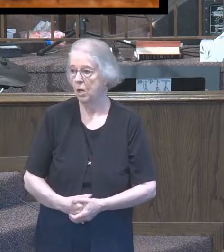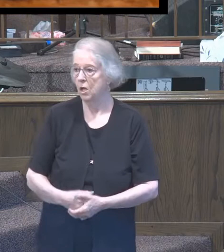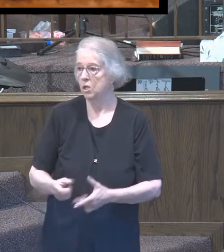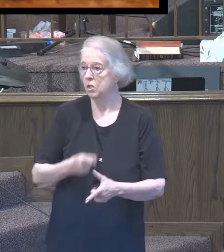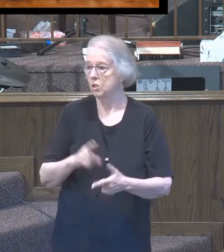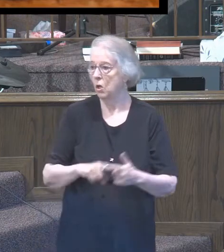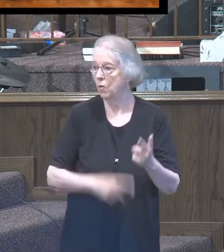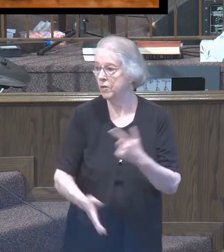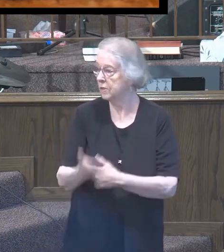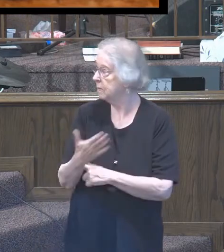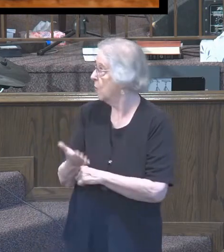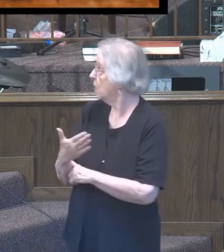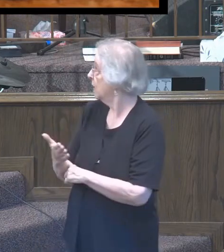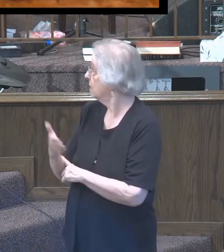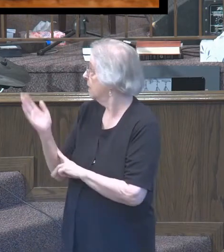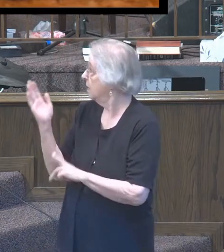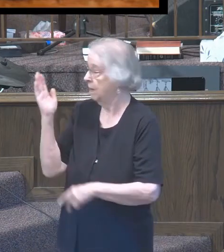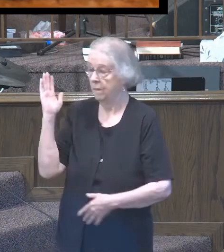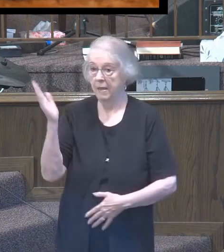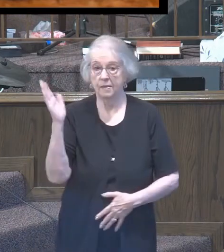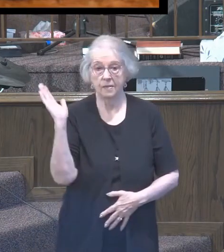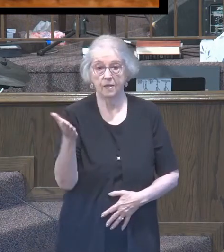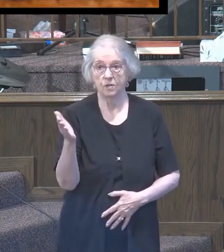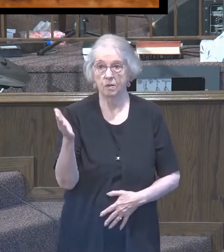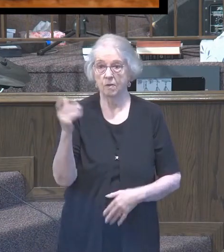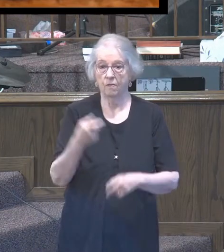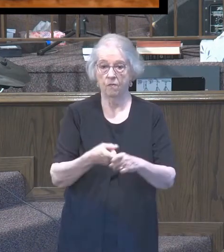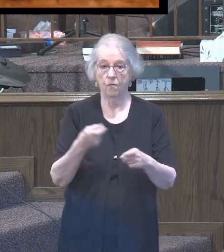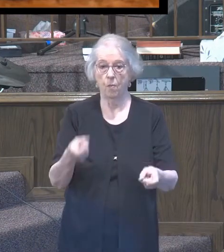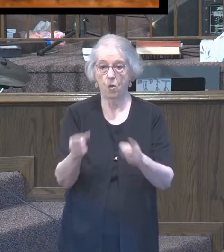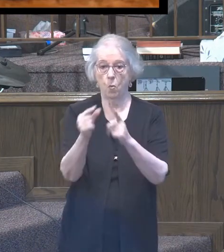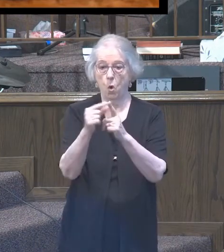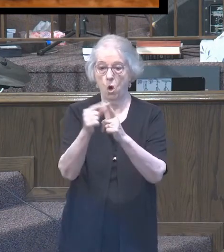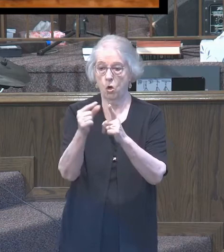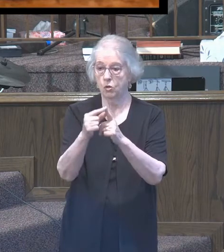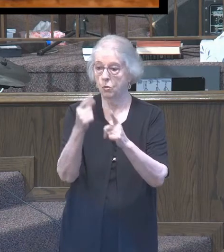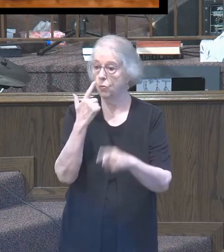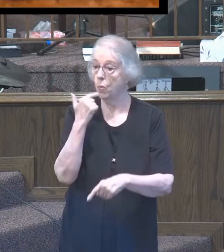is simply this: the words of Jesus.